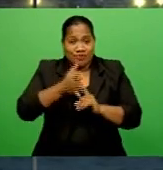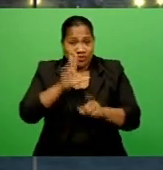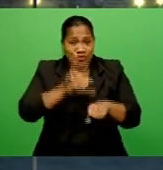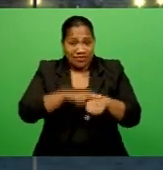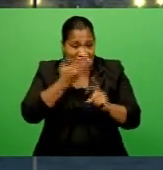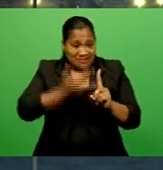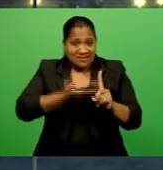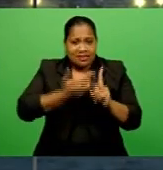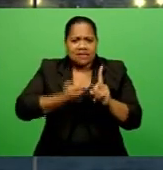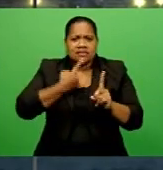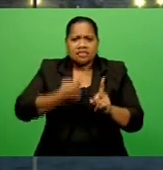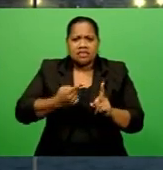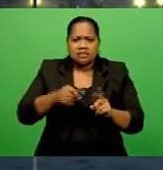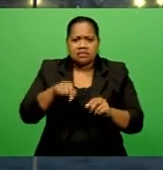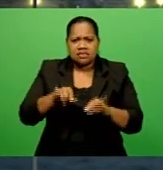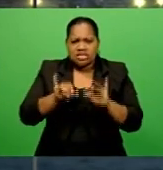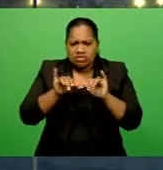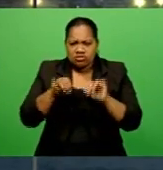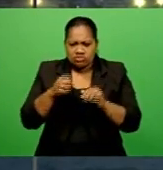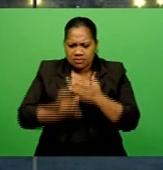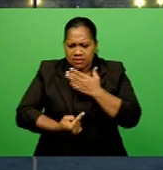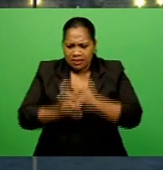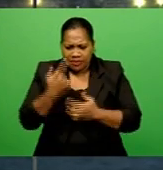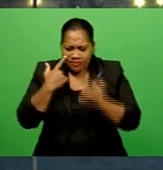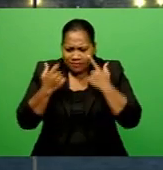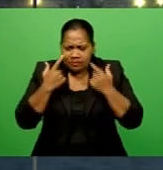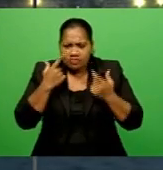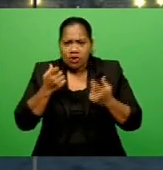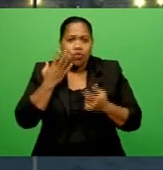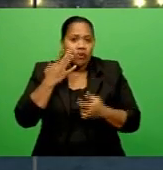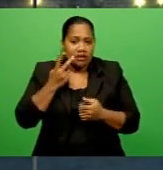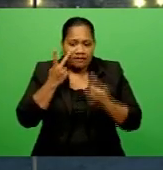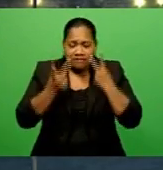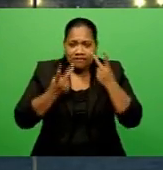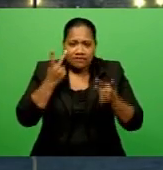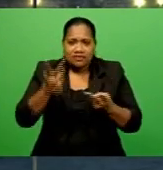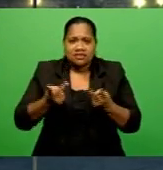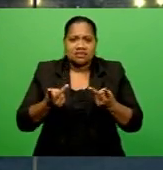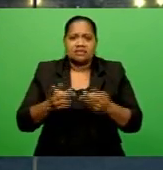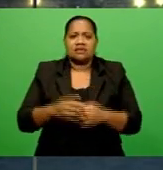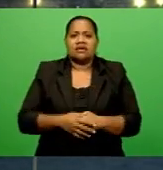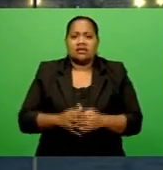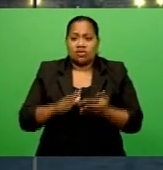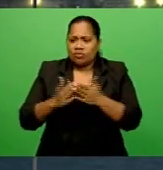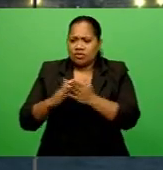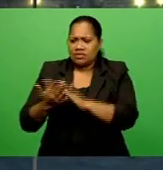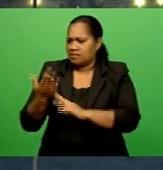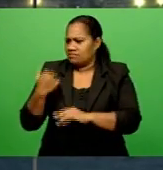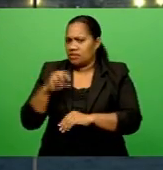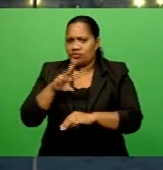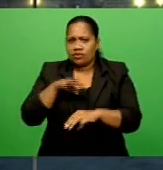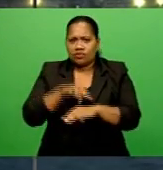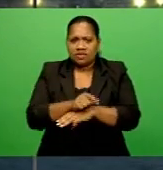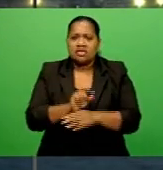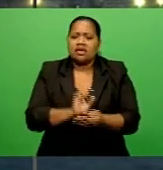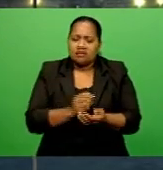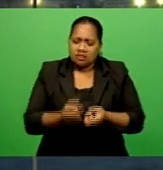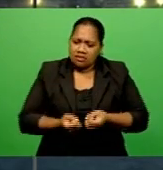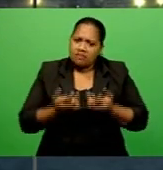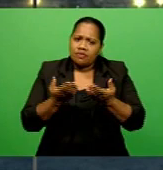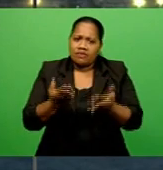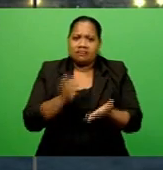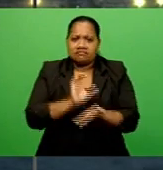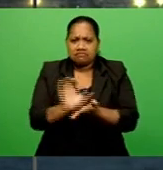issue surfaced following their visit to over 210 communities in the last 3 weeks, where they provided counseling and psychological